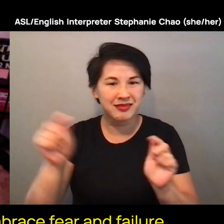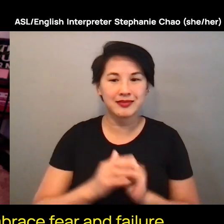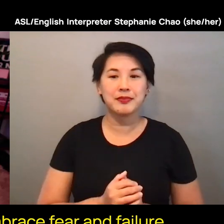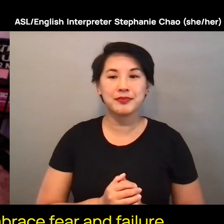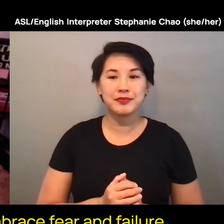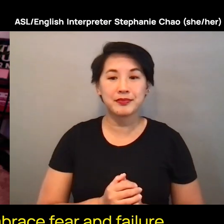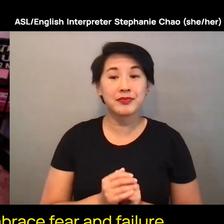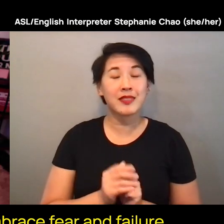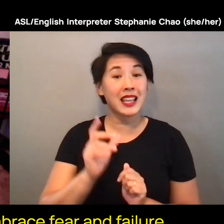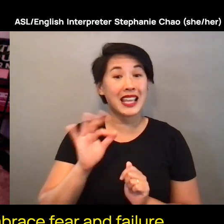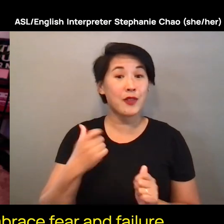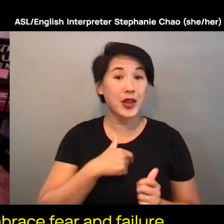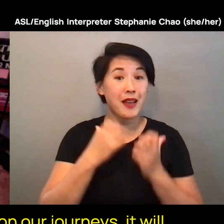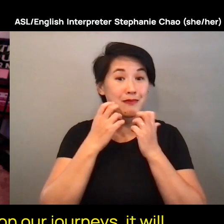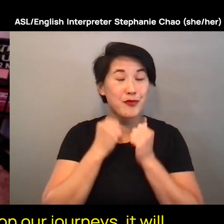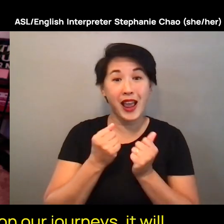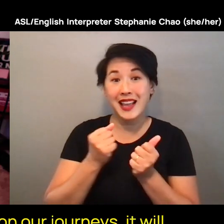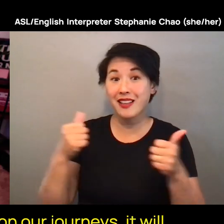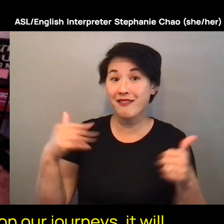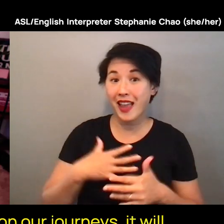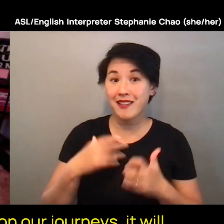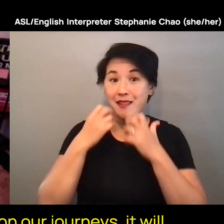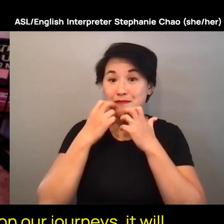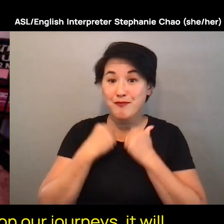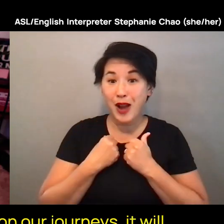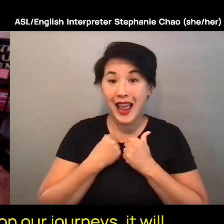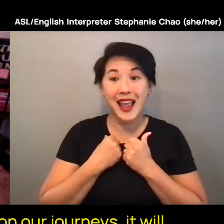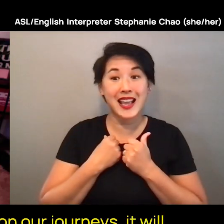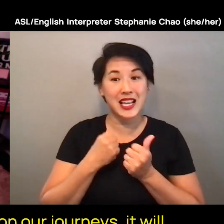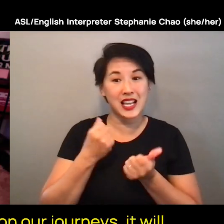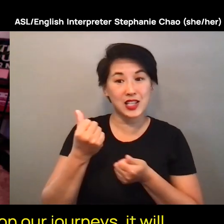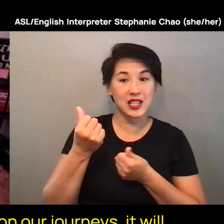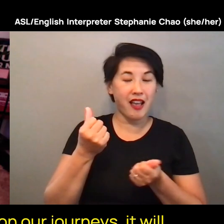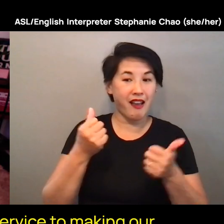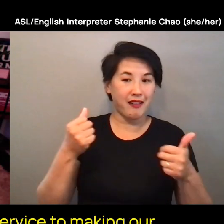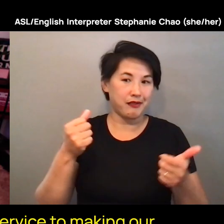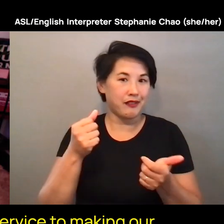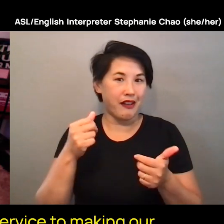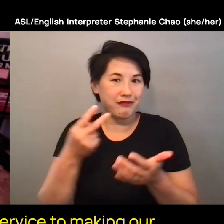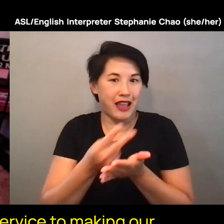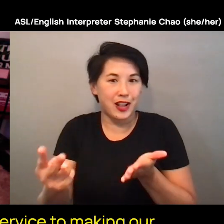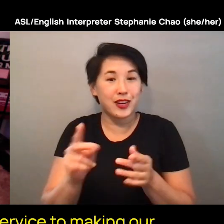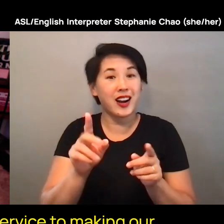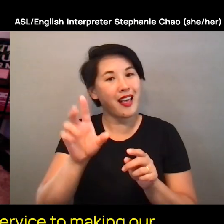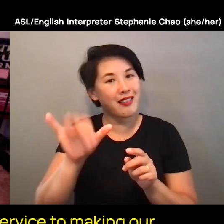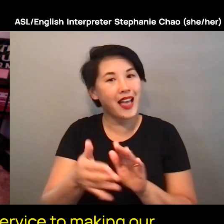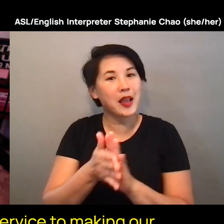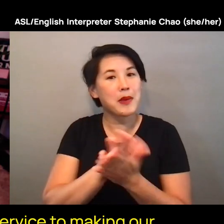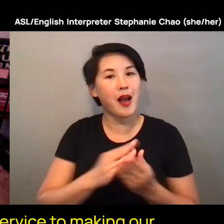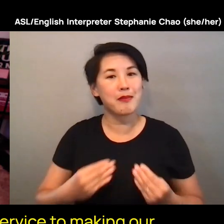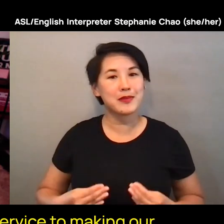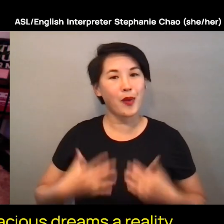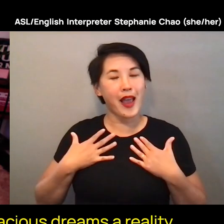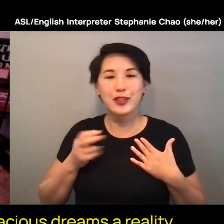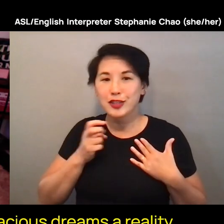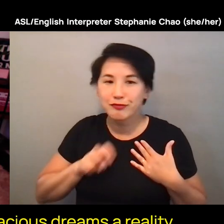when we embrace fear and failure as inspiration to guide us on our journeys, it will be for the better and in service to